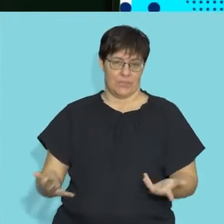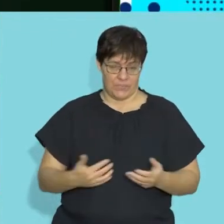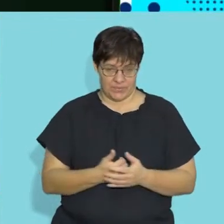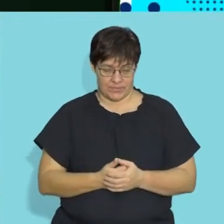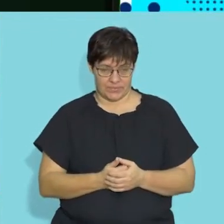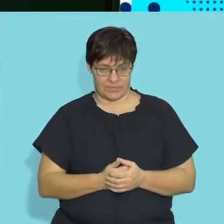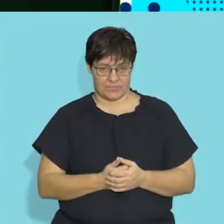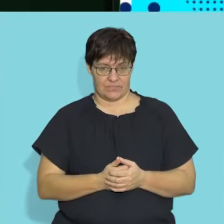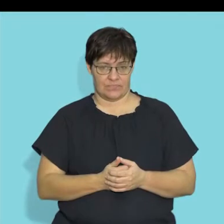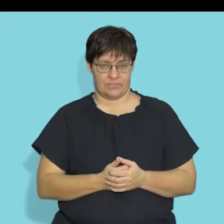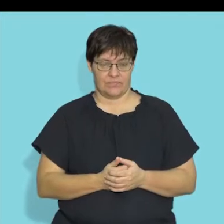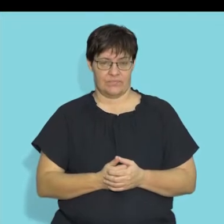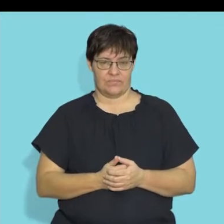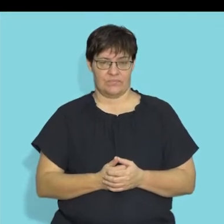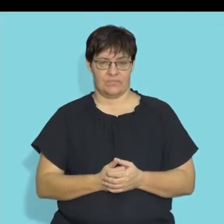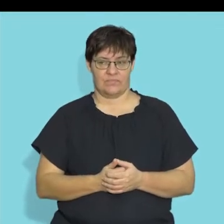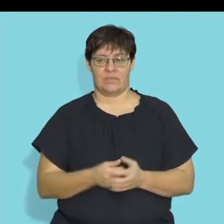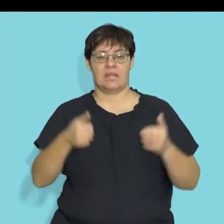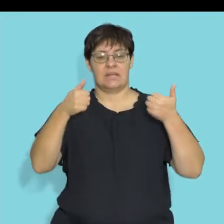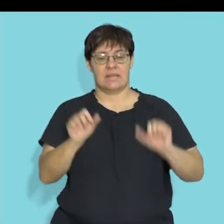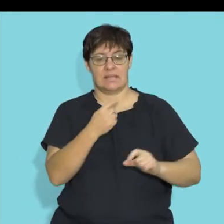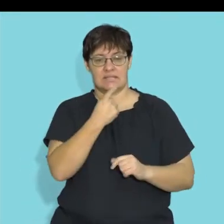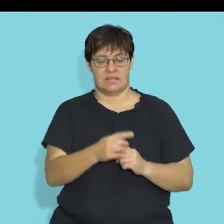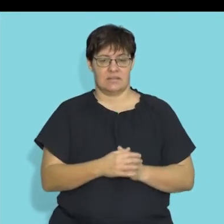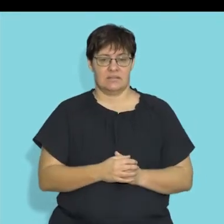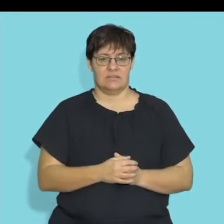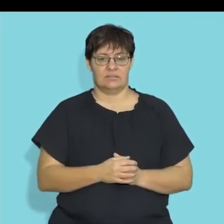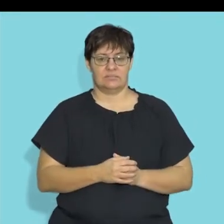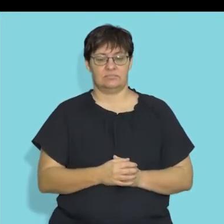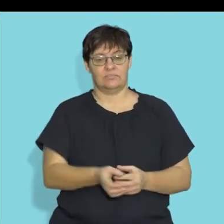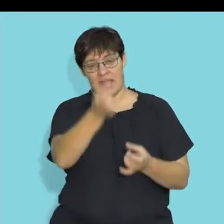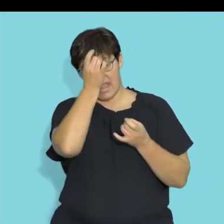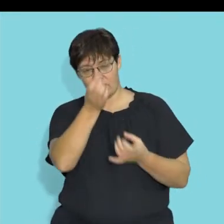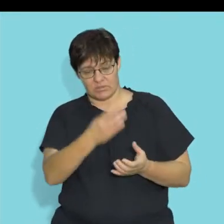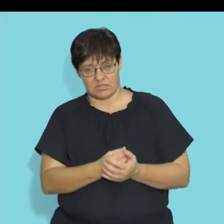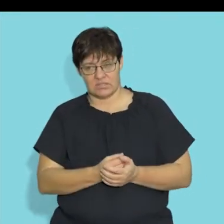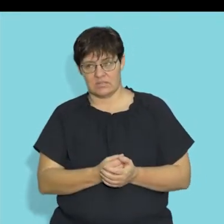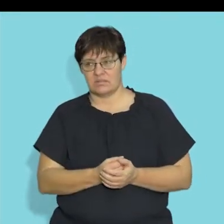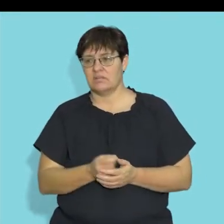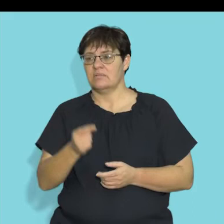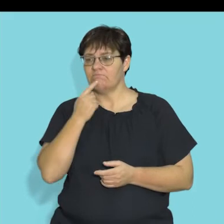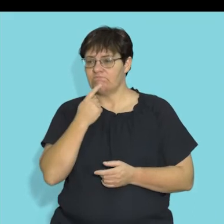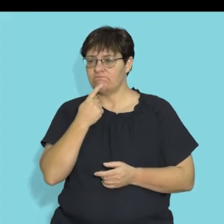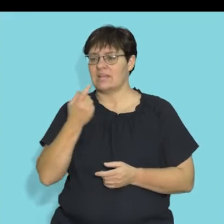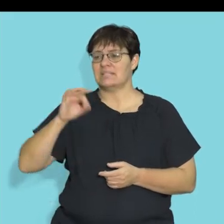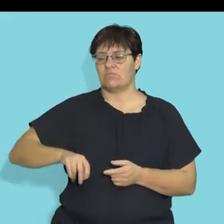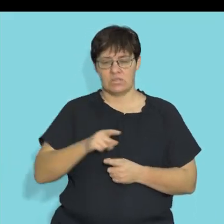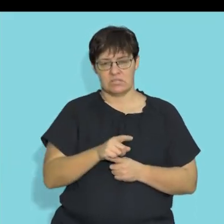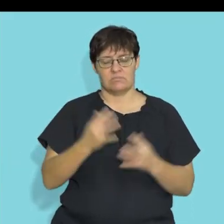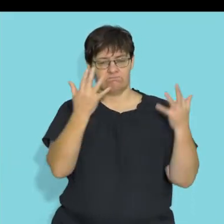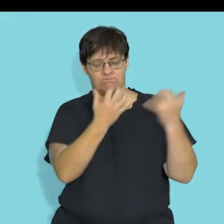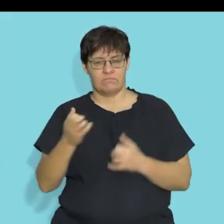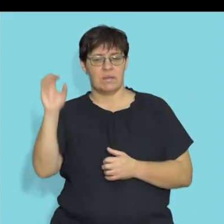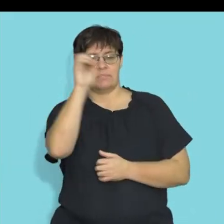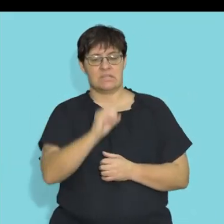your creditors. Okay, next one says, here's our information. Our wages and salaries, it